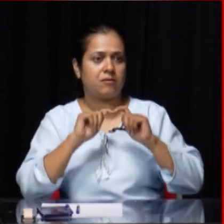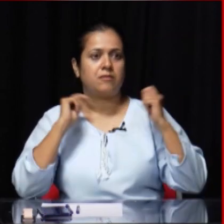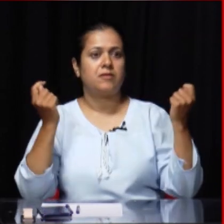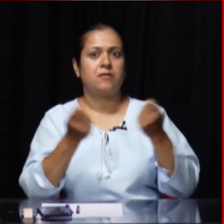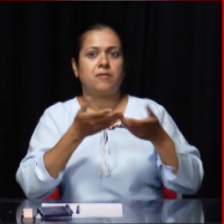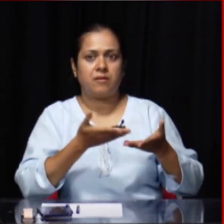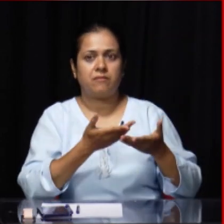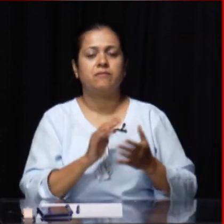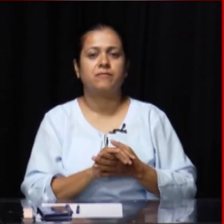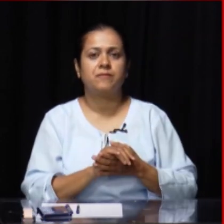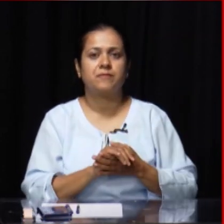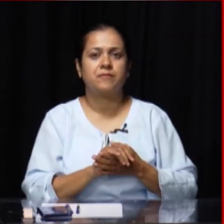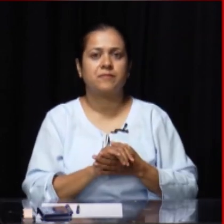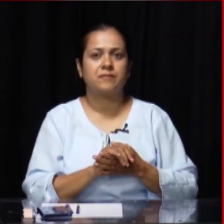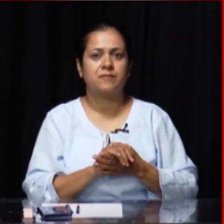we have a panel in our studio.